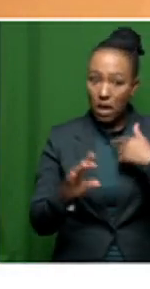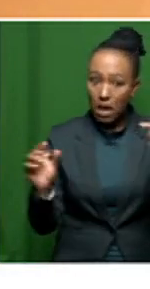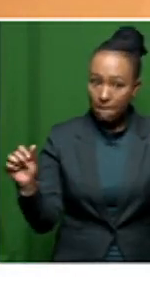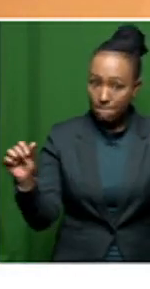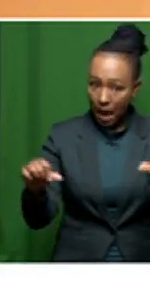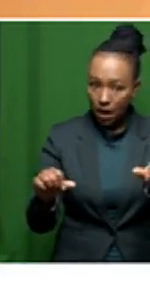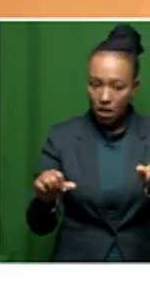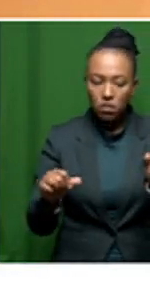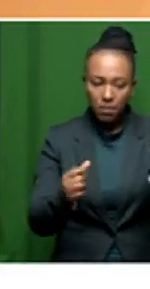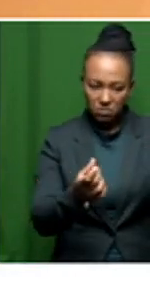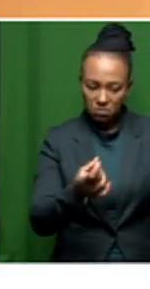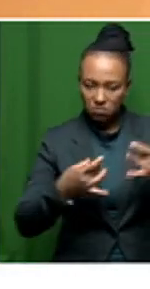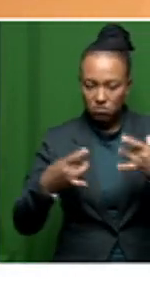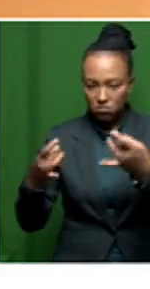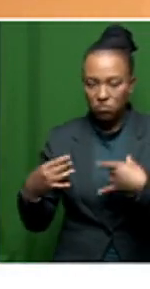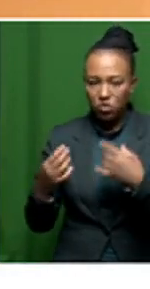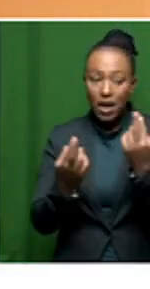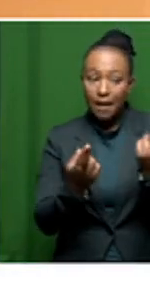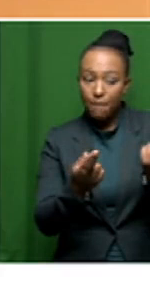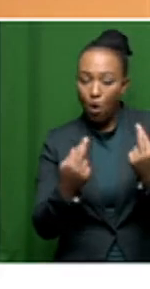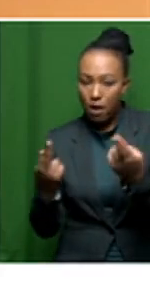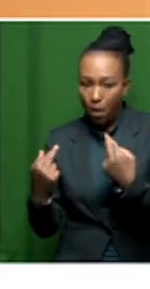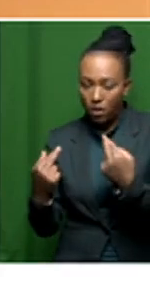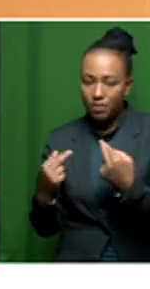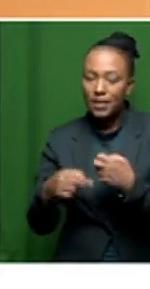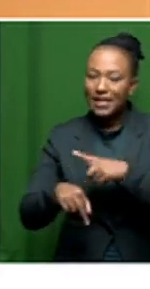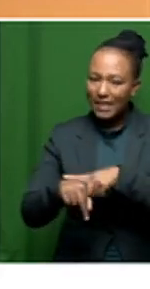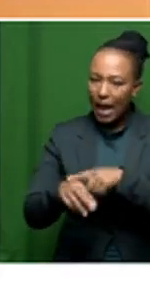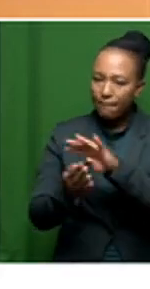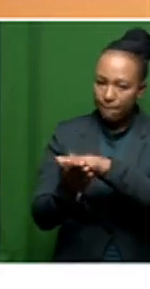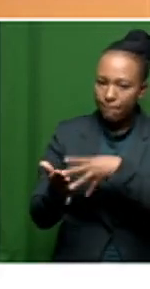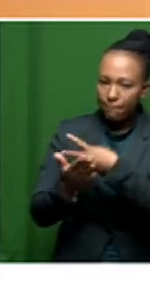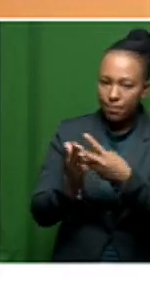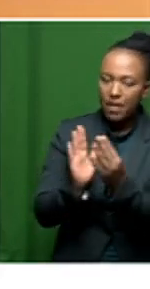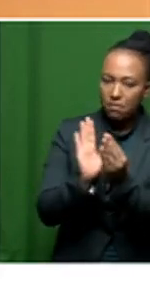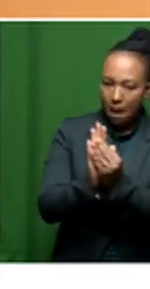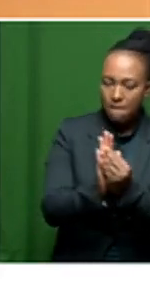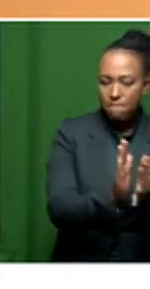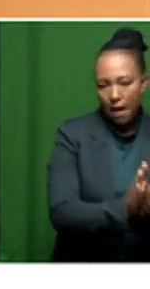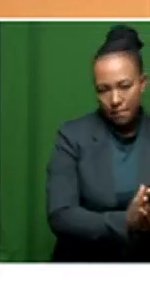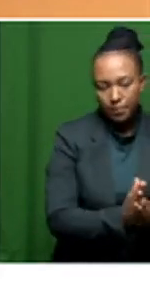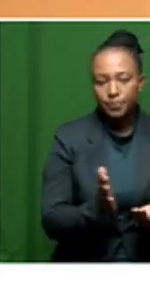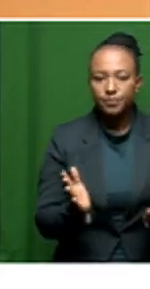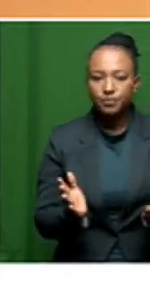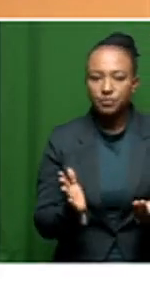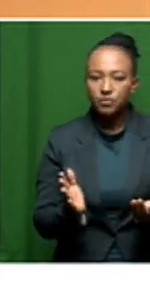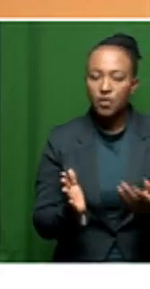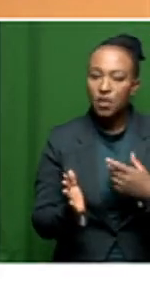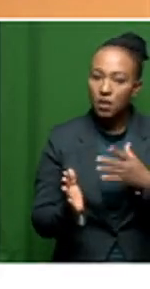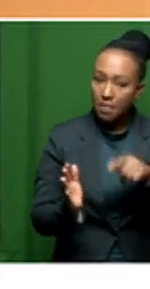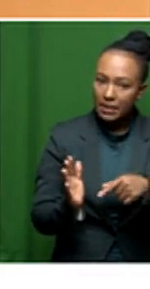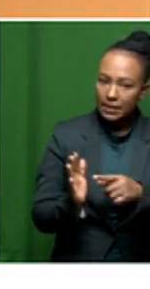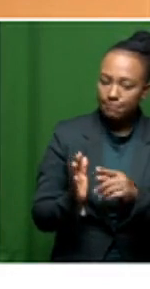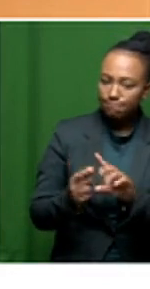us a report, and it must have a time frame that this is 1, 2,